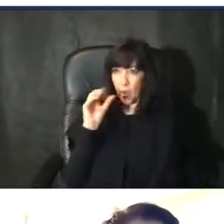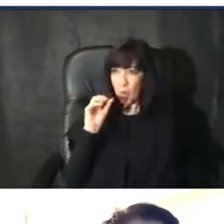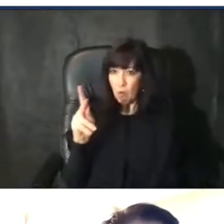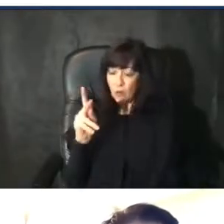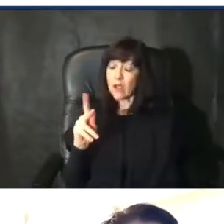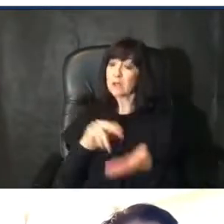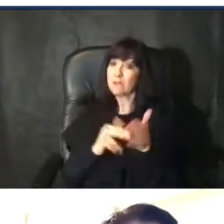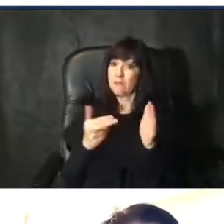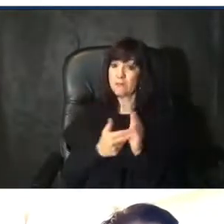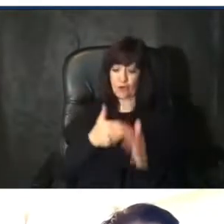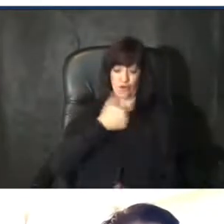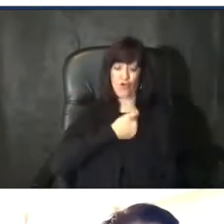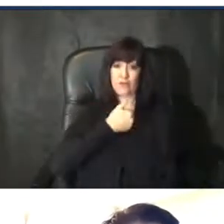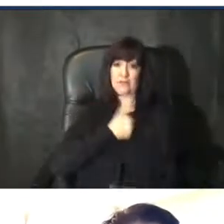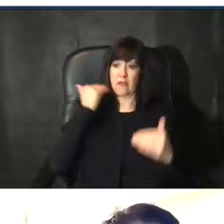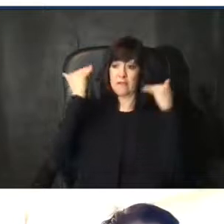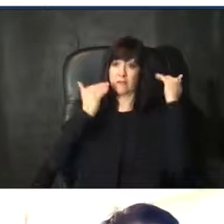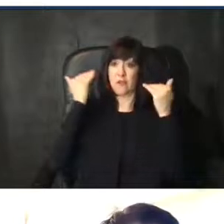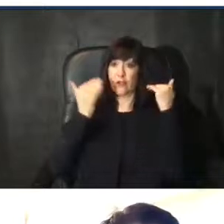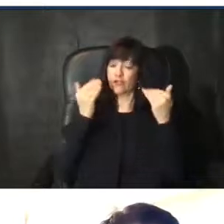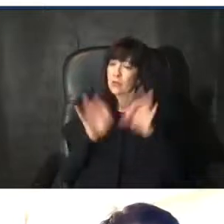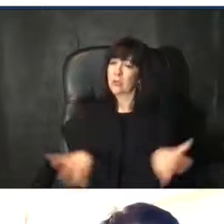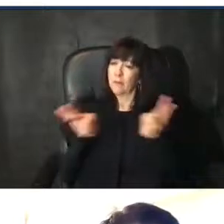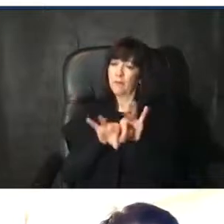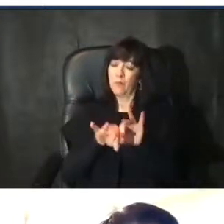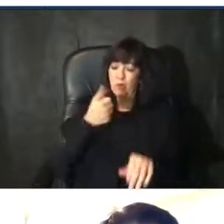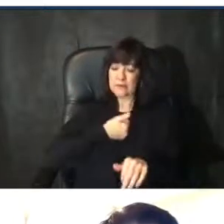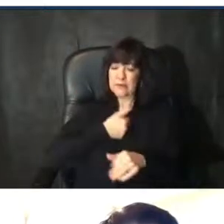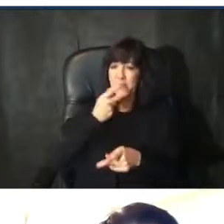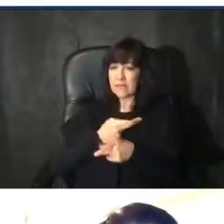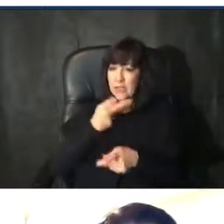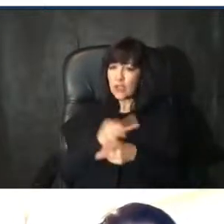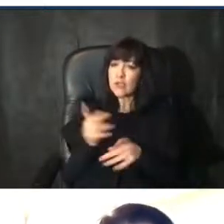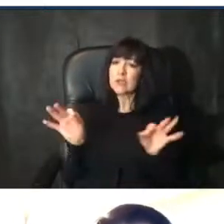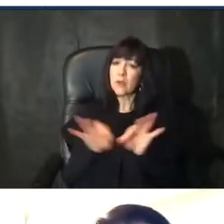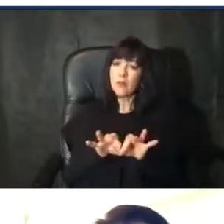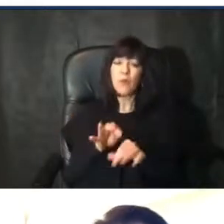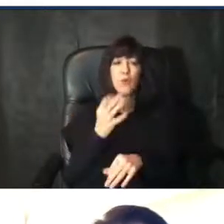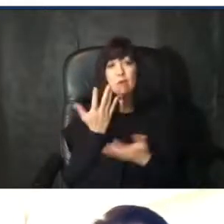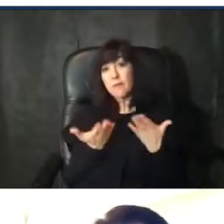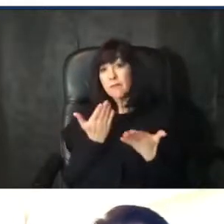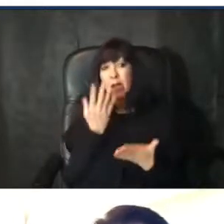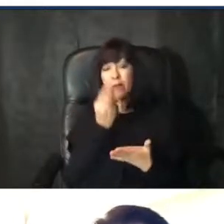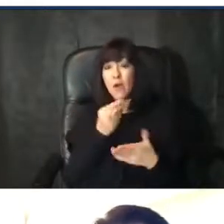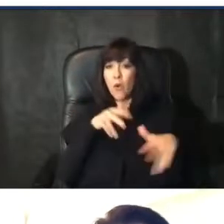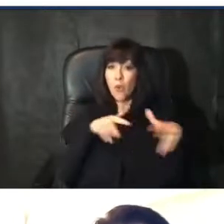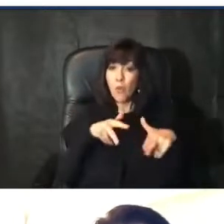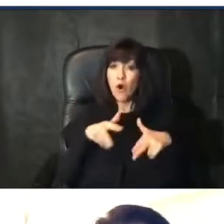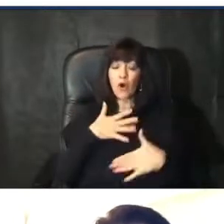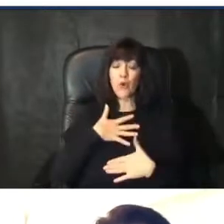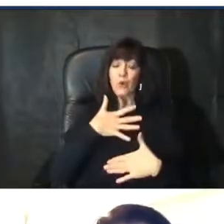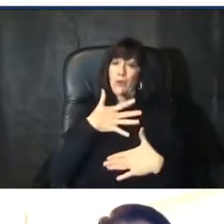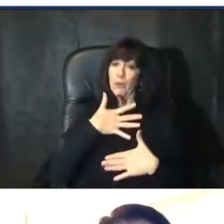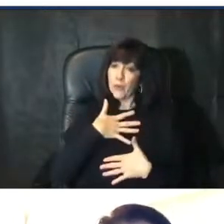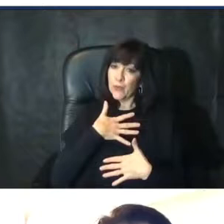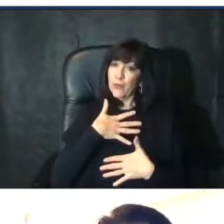for self-soothing, whatever that might be. You might be taking a walk, taking slow, deep breaths, calling a friend for